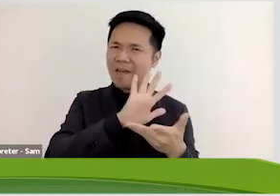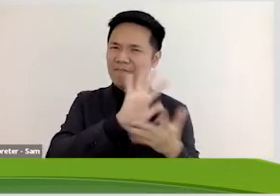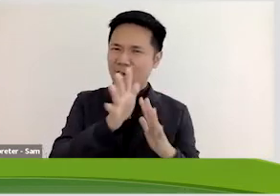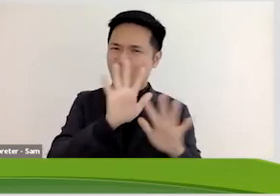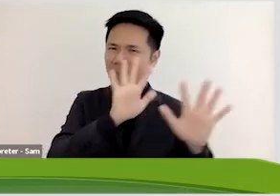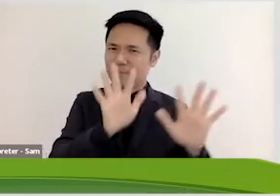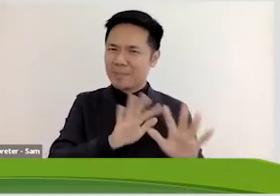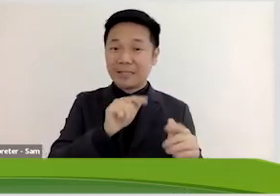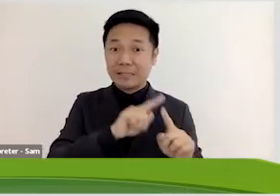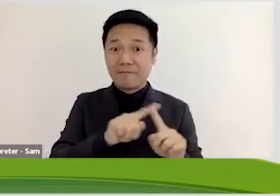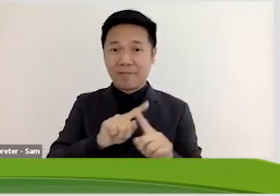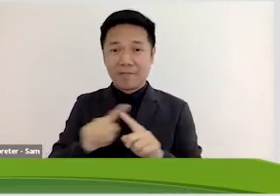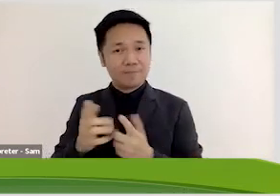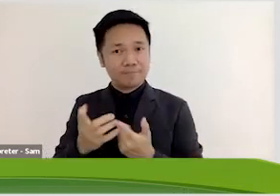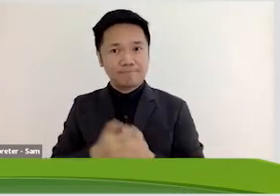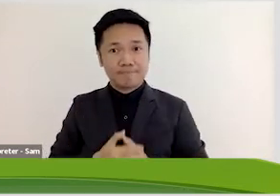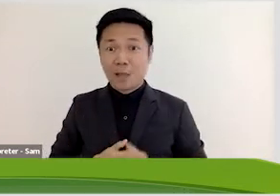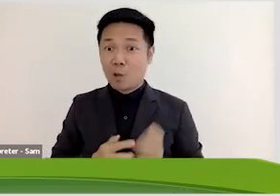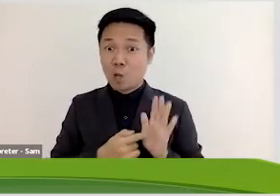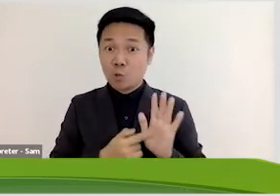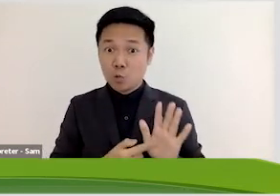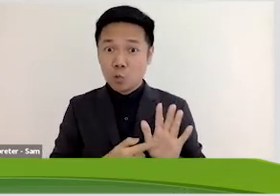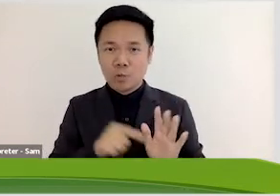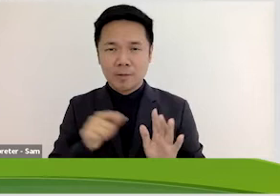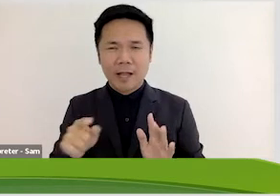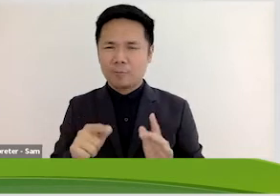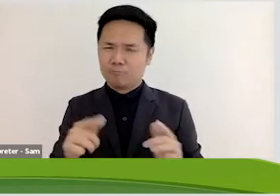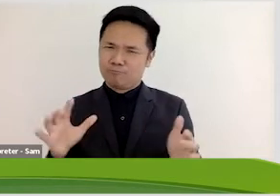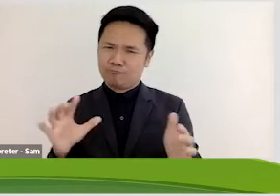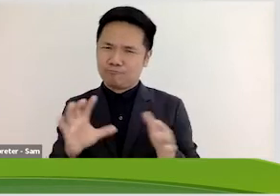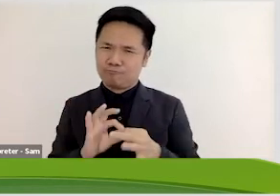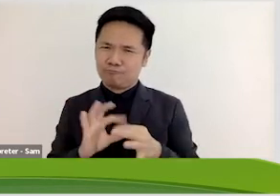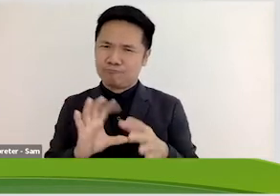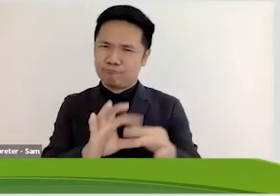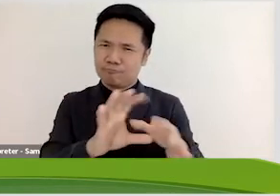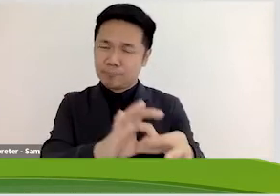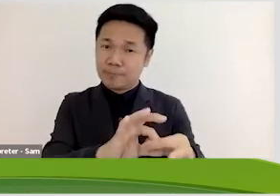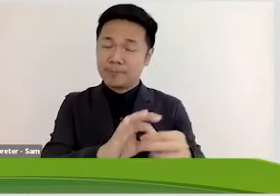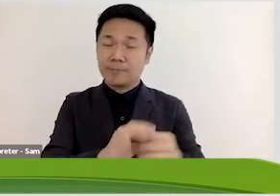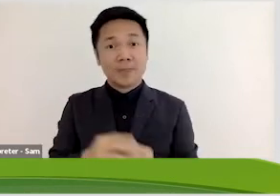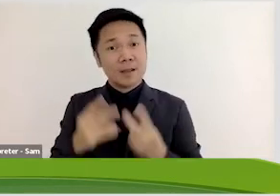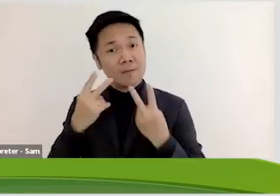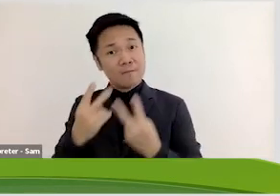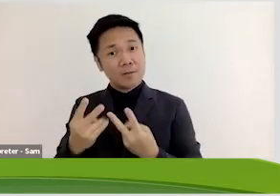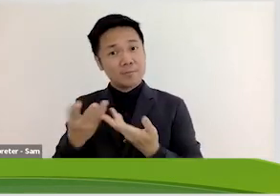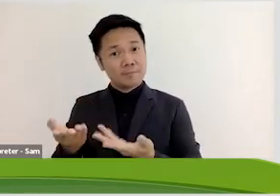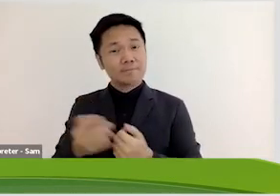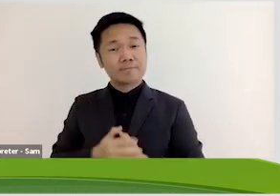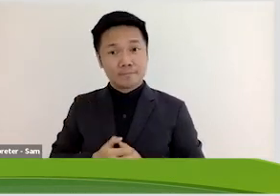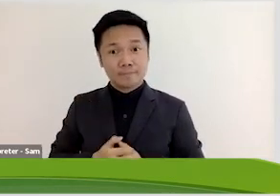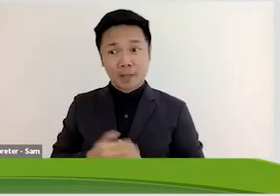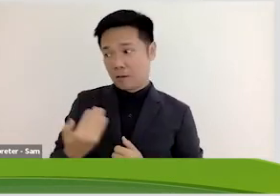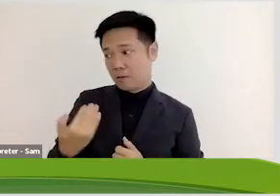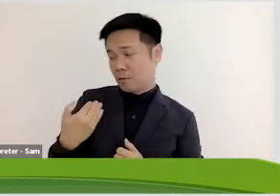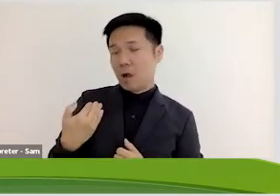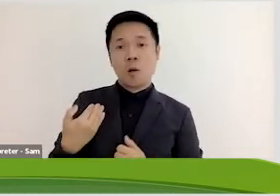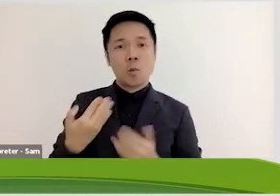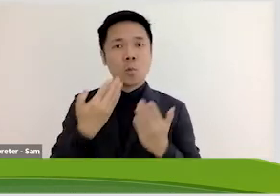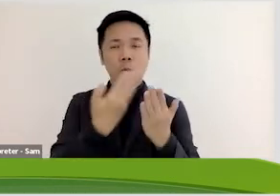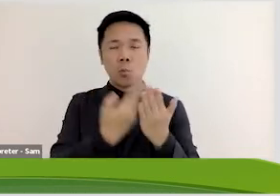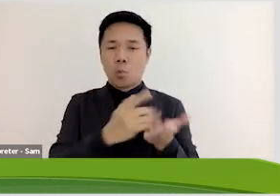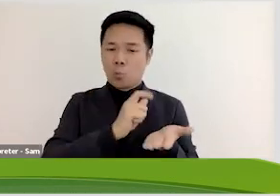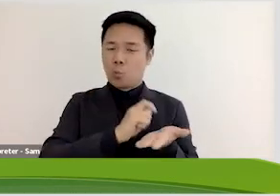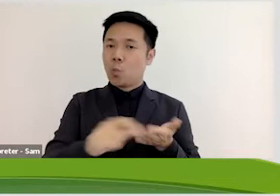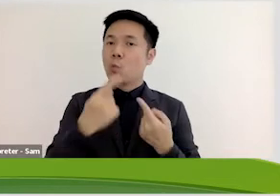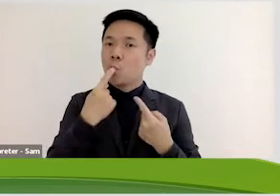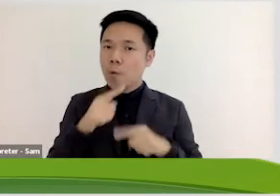related sectors. And you will see some synergies with the recommendations from this session with what was previously reported